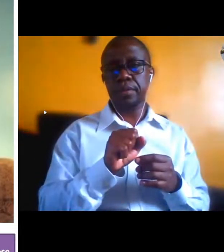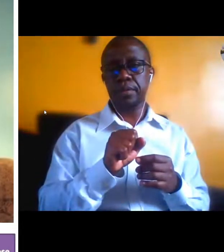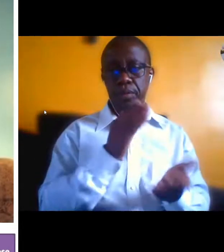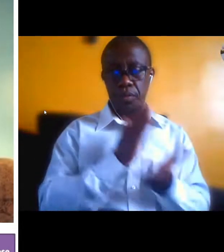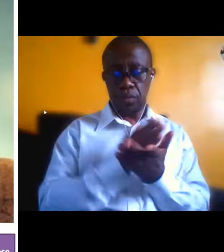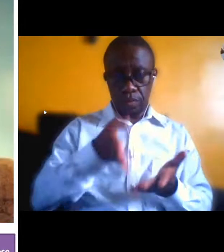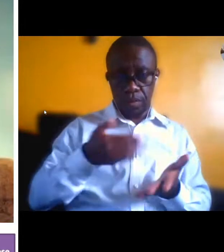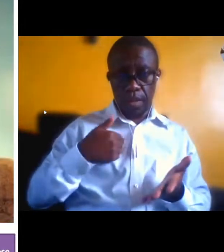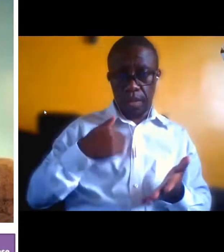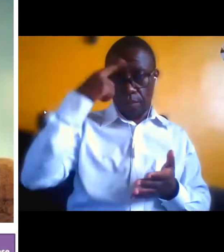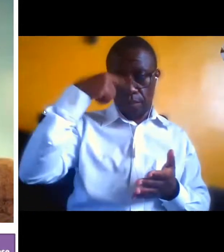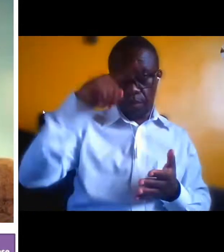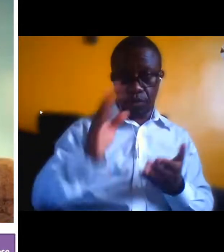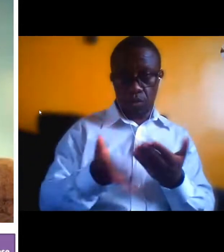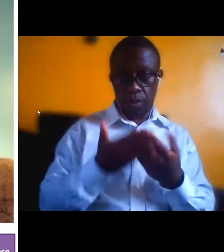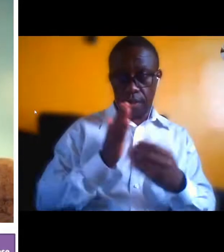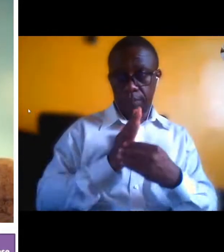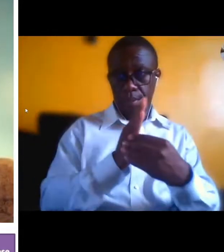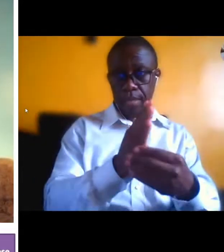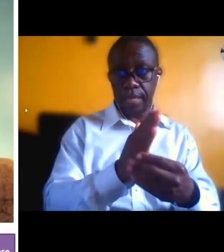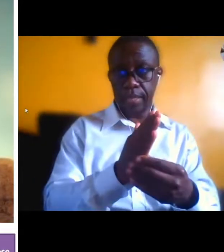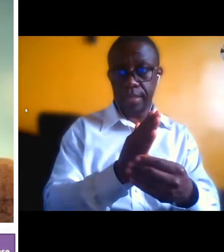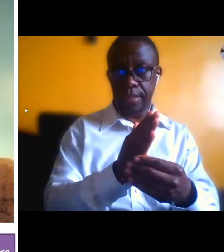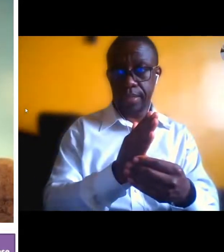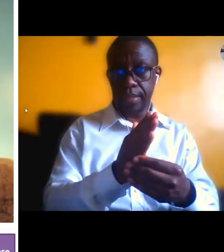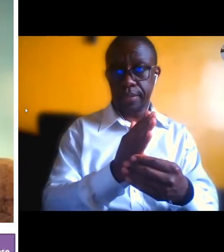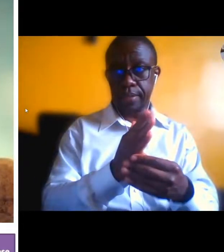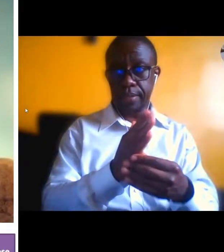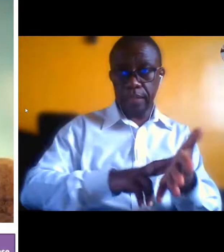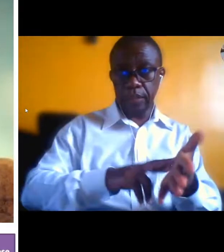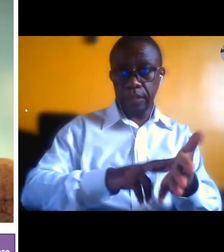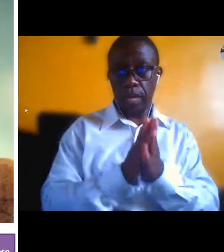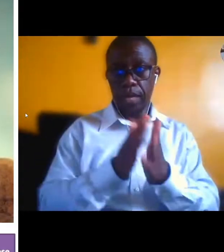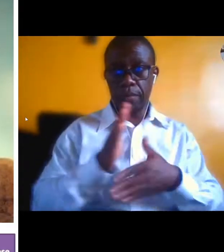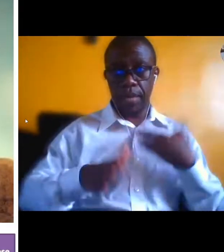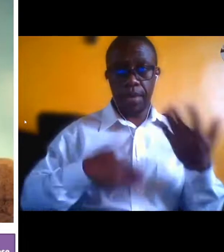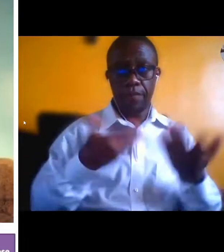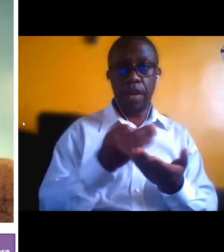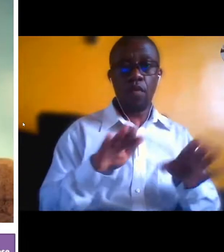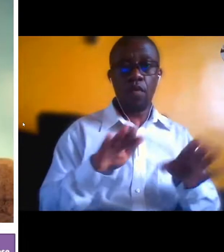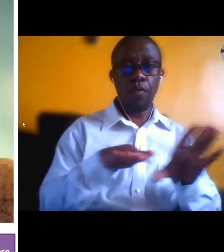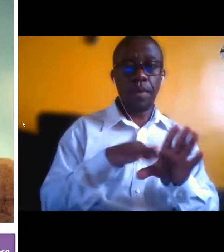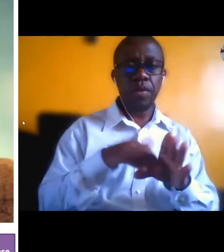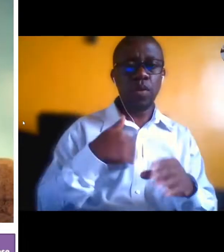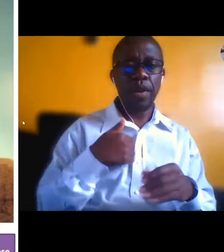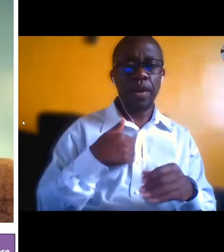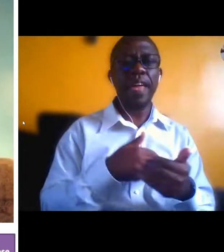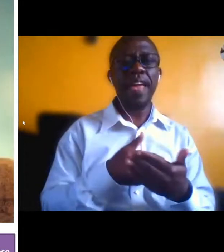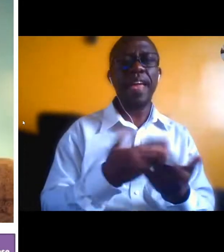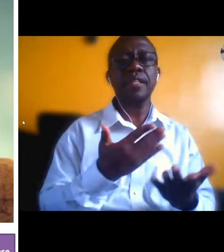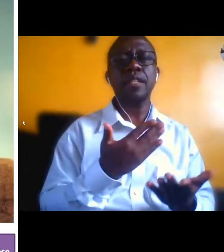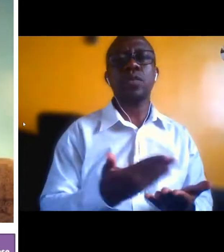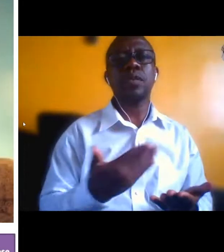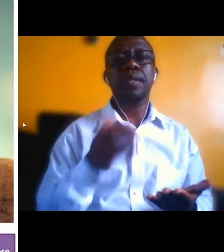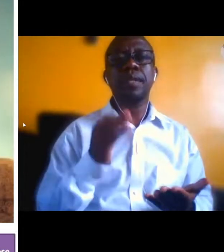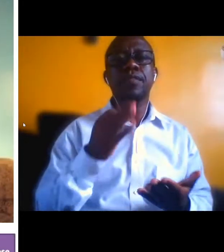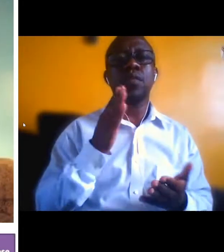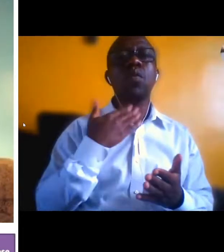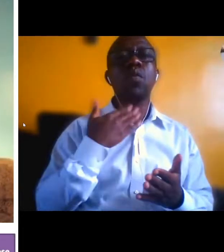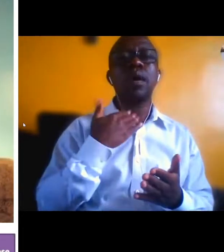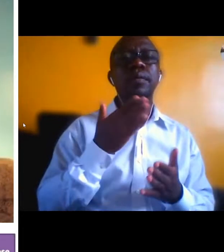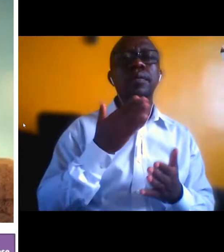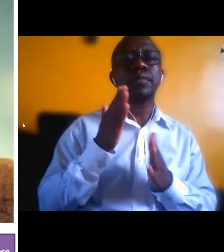guide registration and behavior of its membership? Do you have any document that if one want to